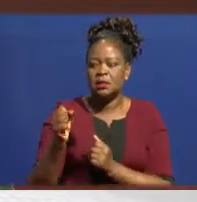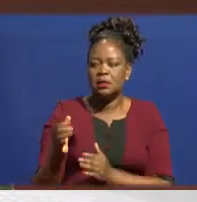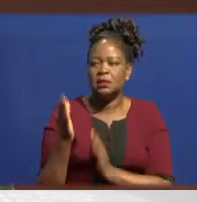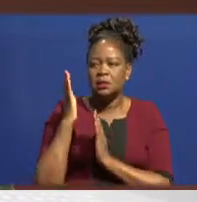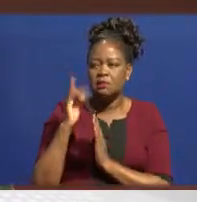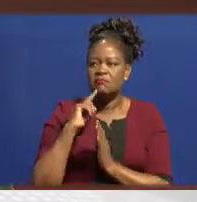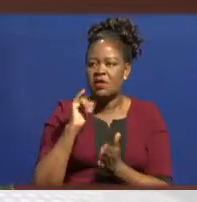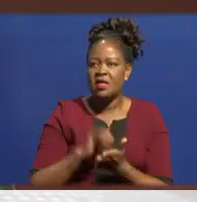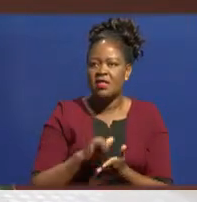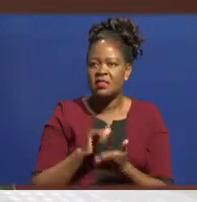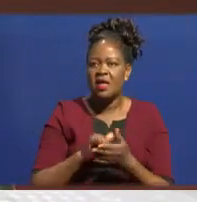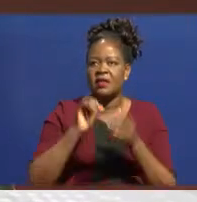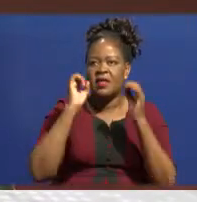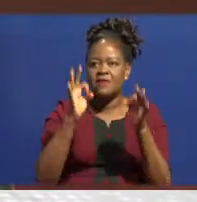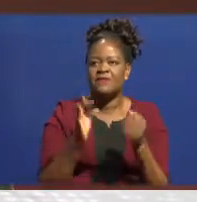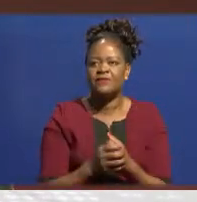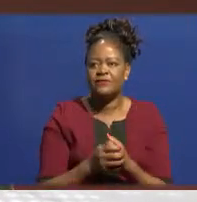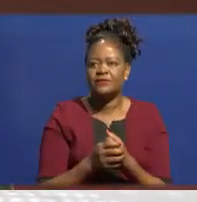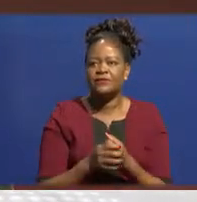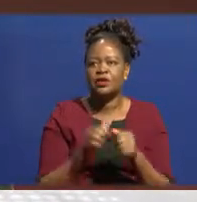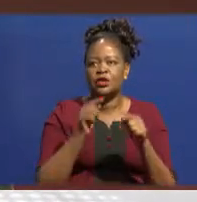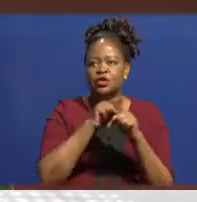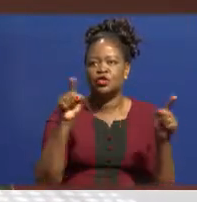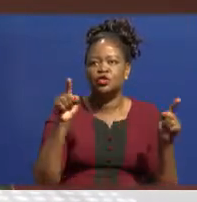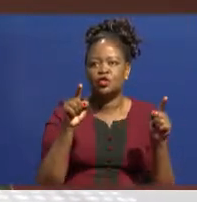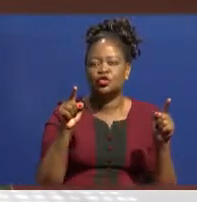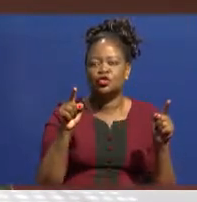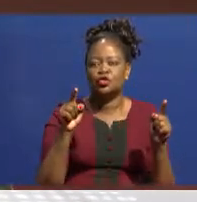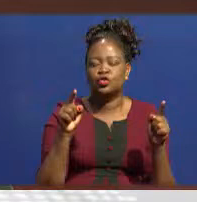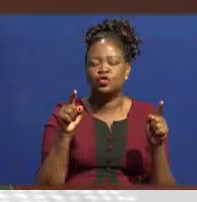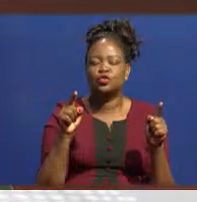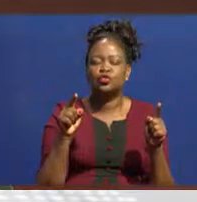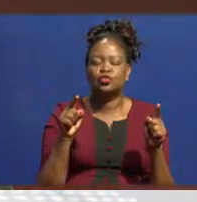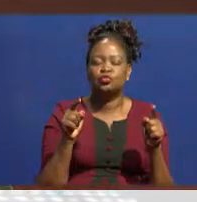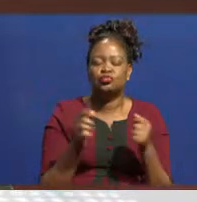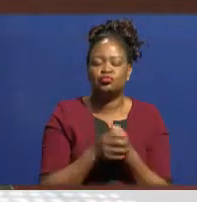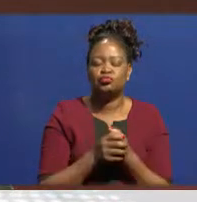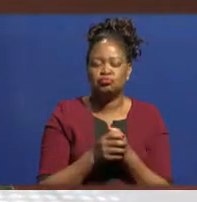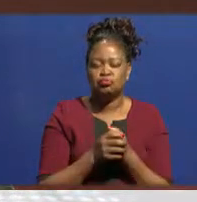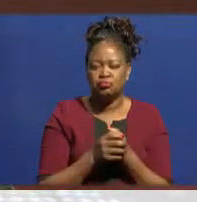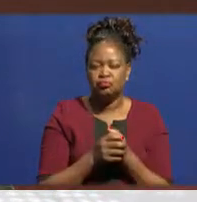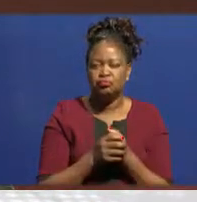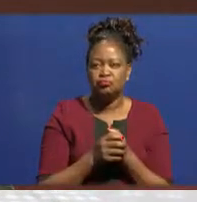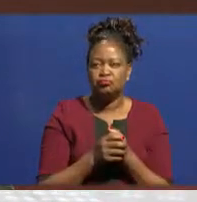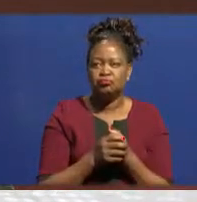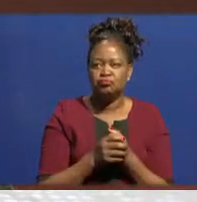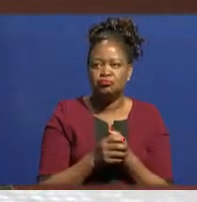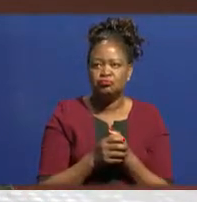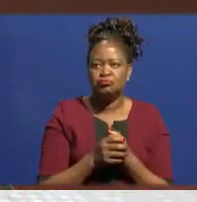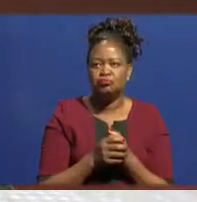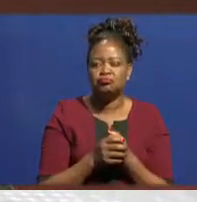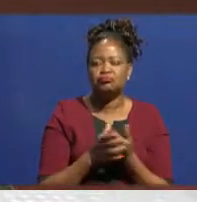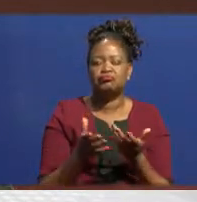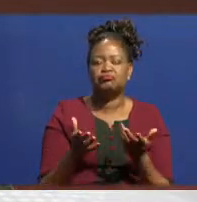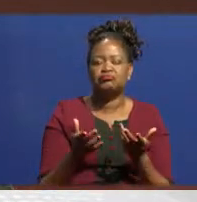that if you are law enforcer, you shouldn't be owning